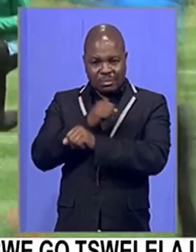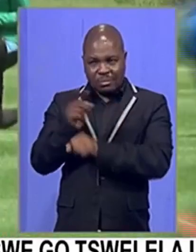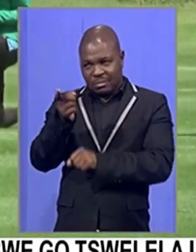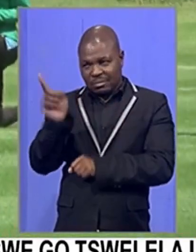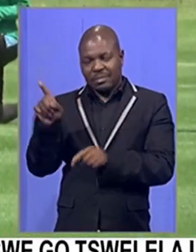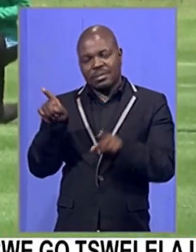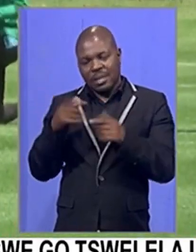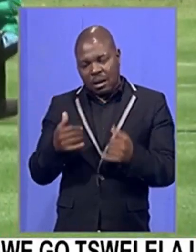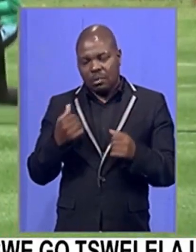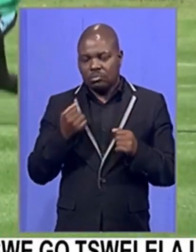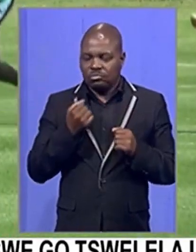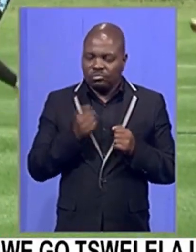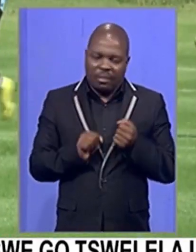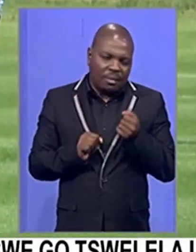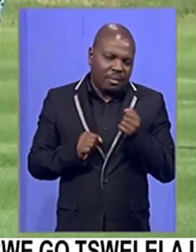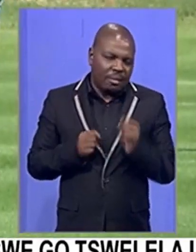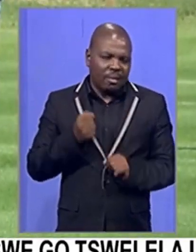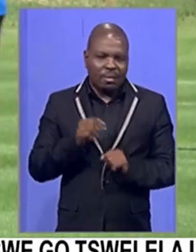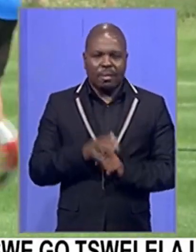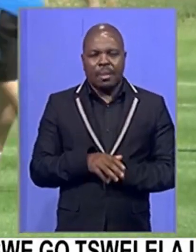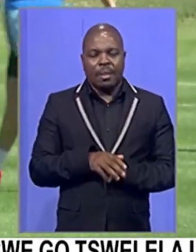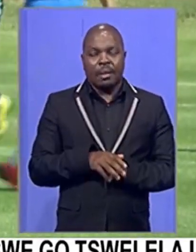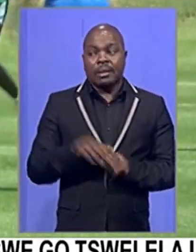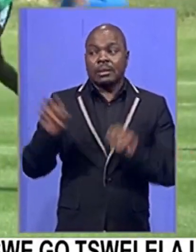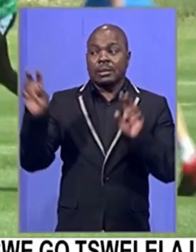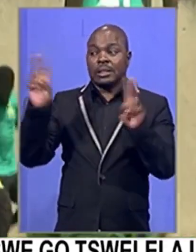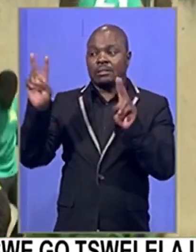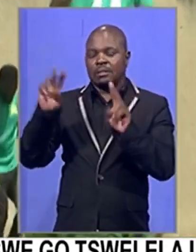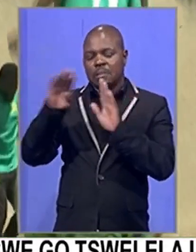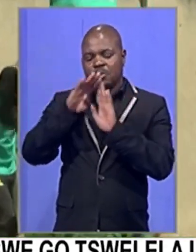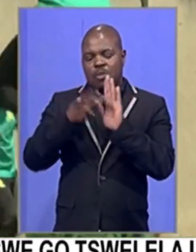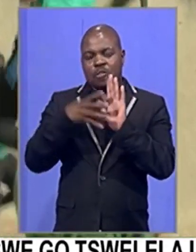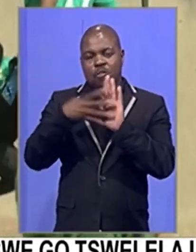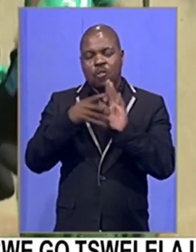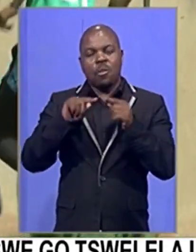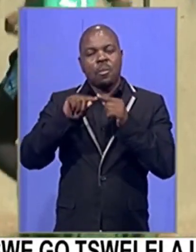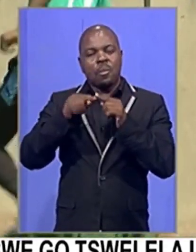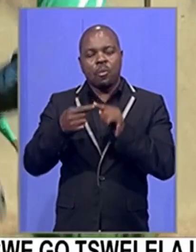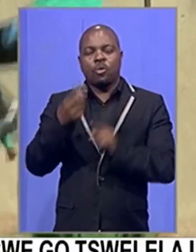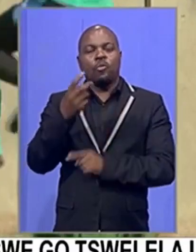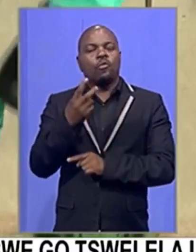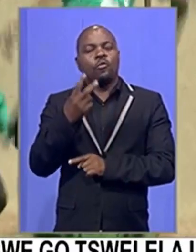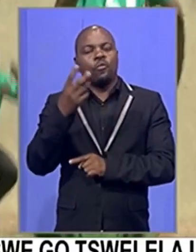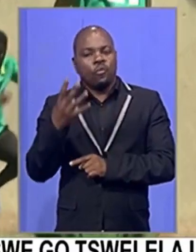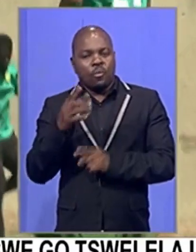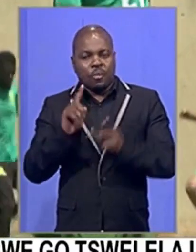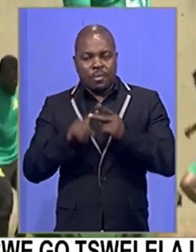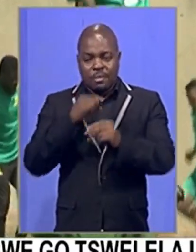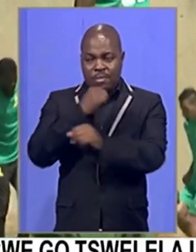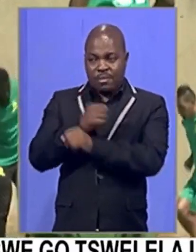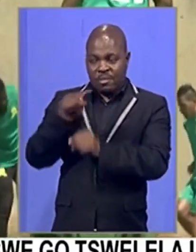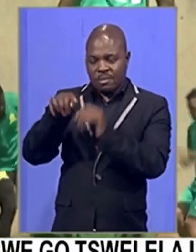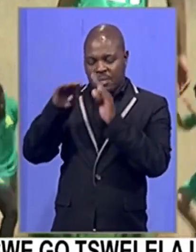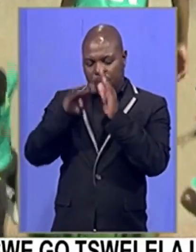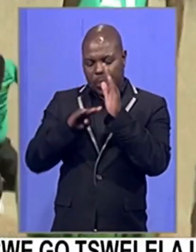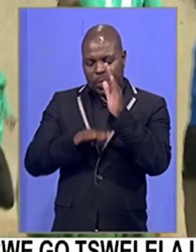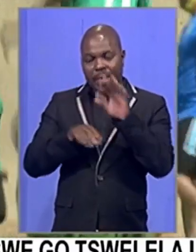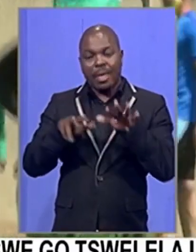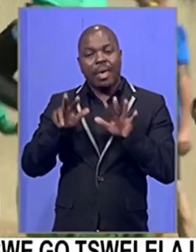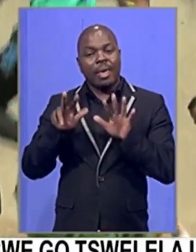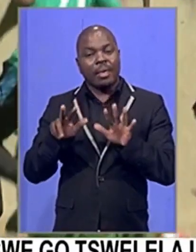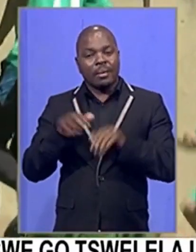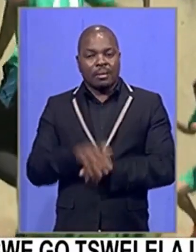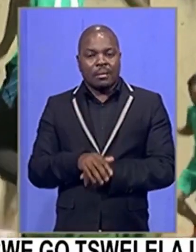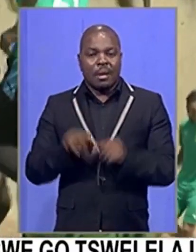di a sokola. Chiefs e maemong a bone ka dintlha tše 24, mola Pirates ba le maemong a